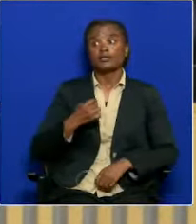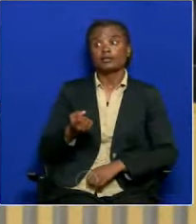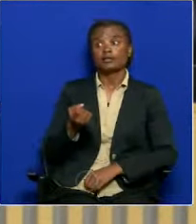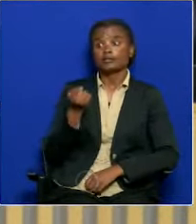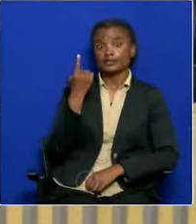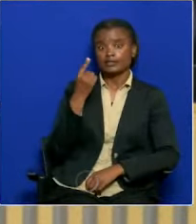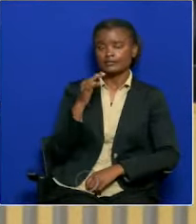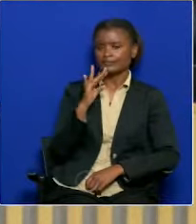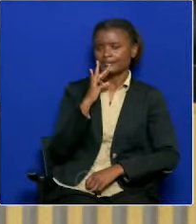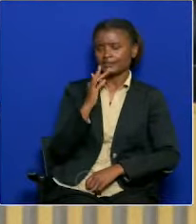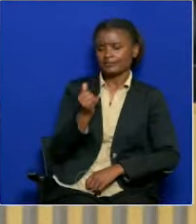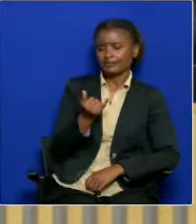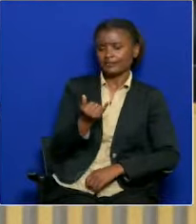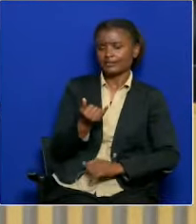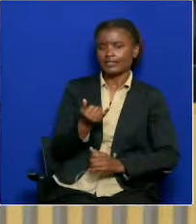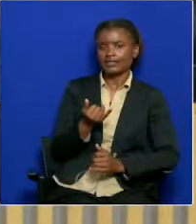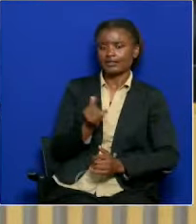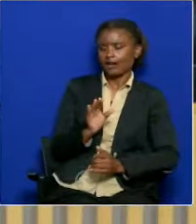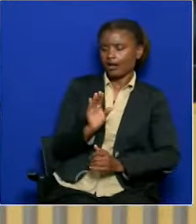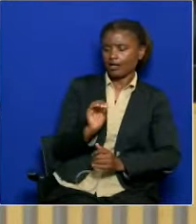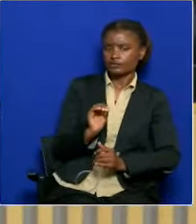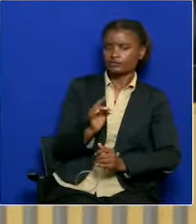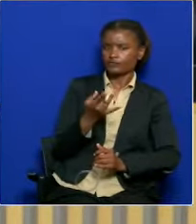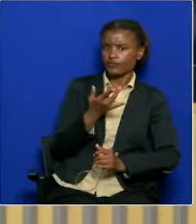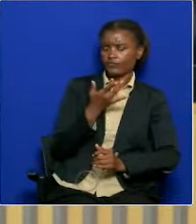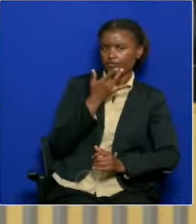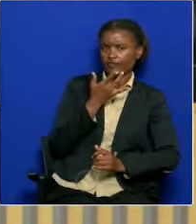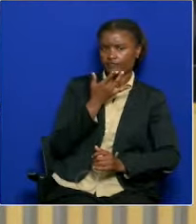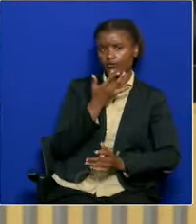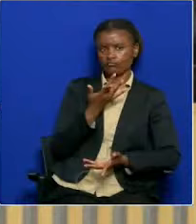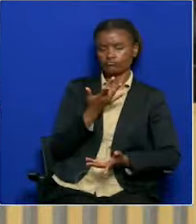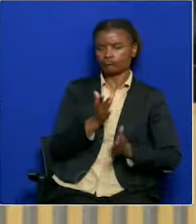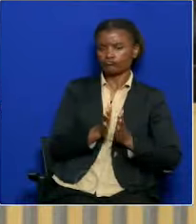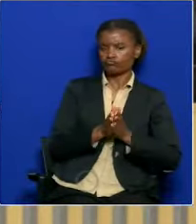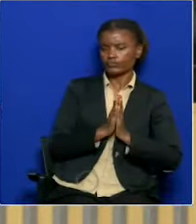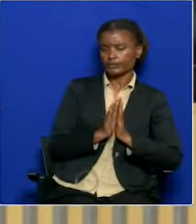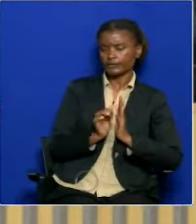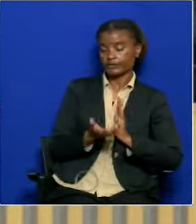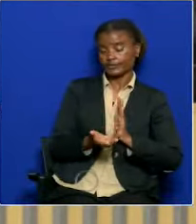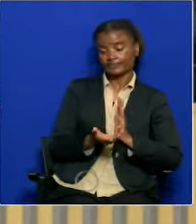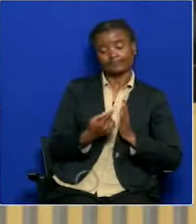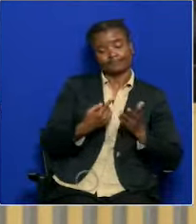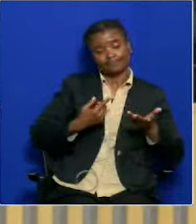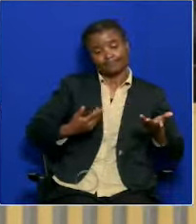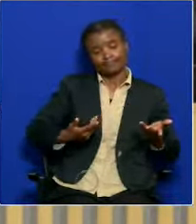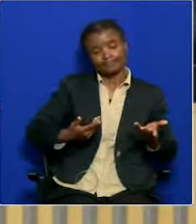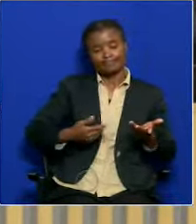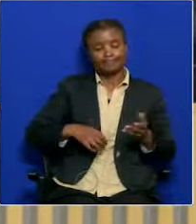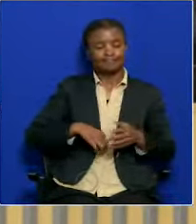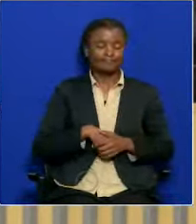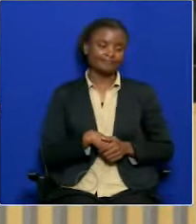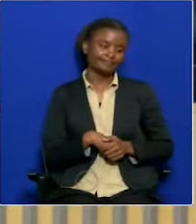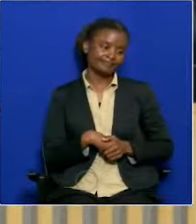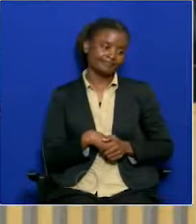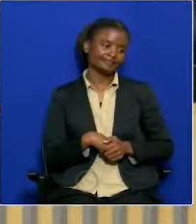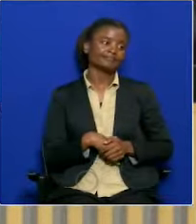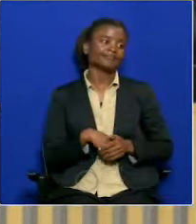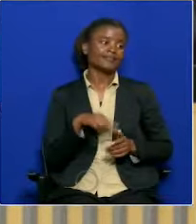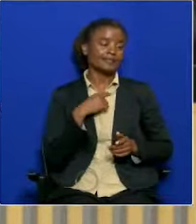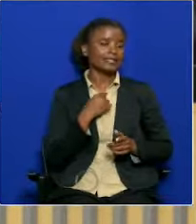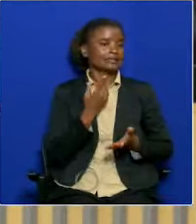for favors, General. But anyway, I don't think I said there's- under I don't- correction commission. I don't think there's